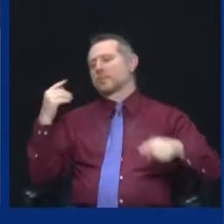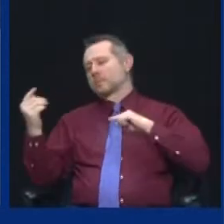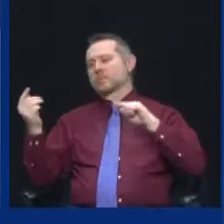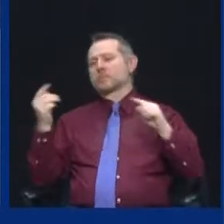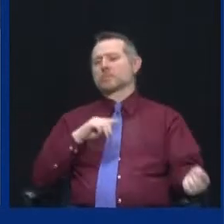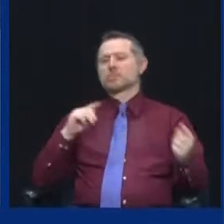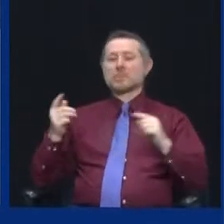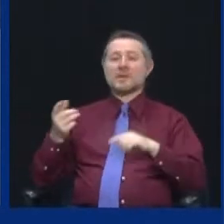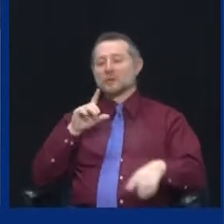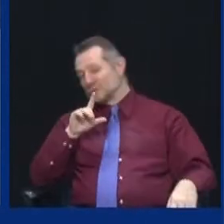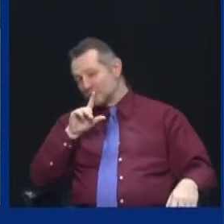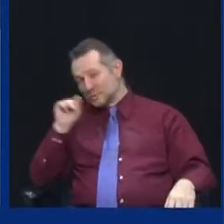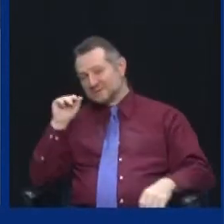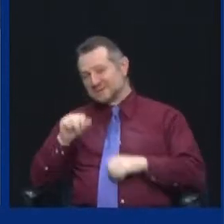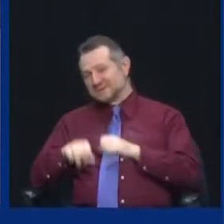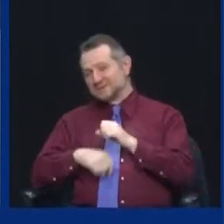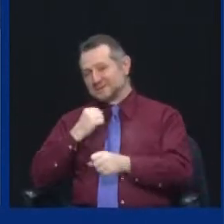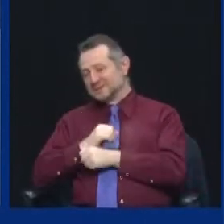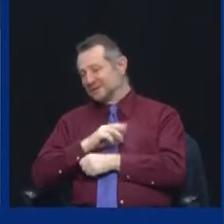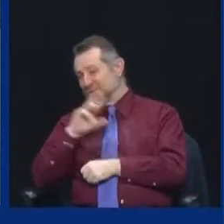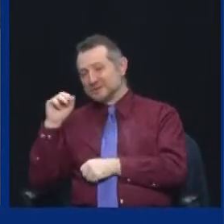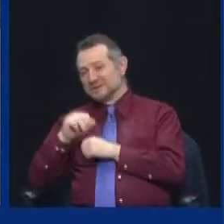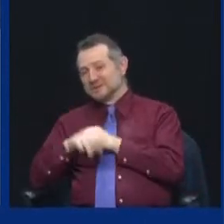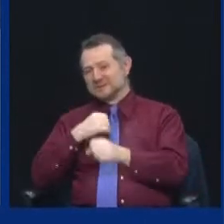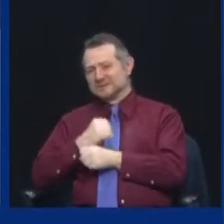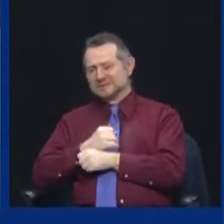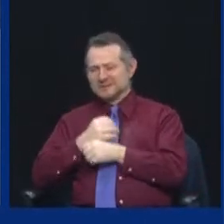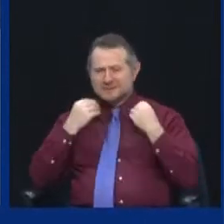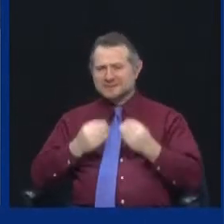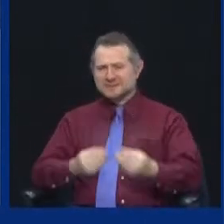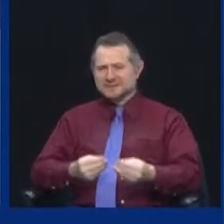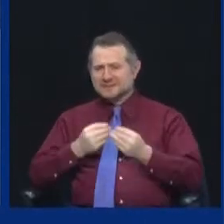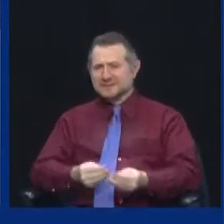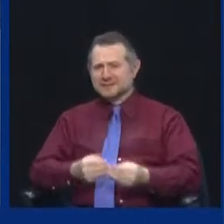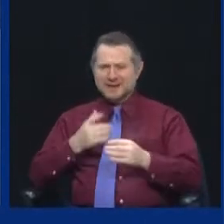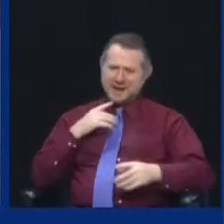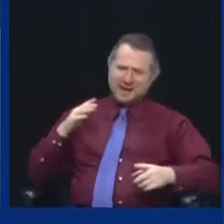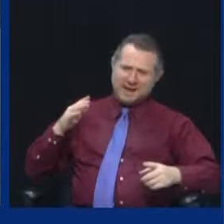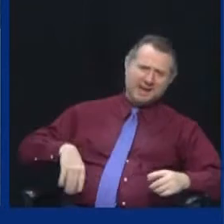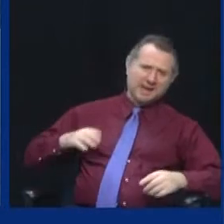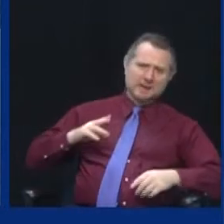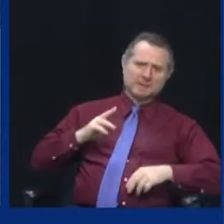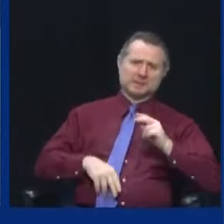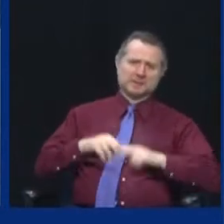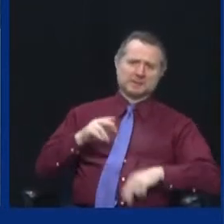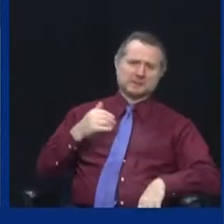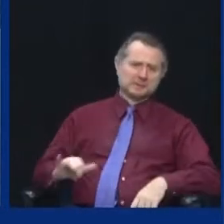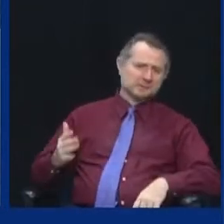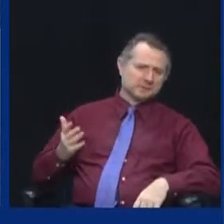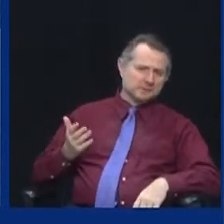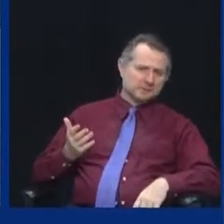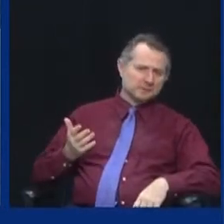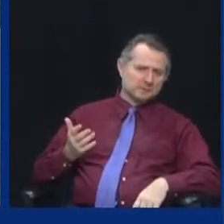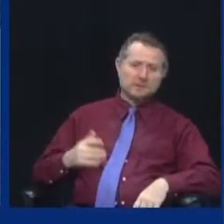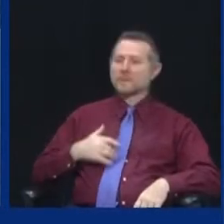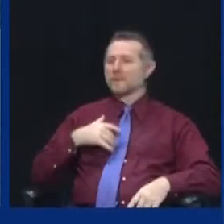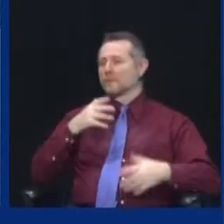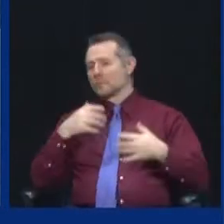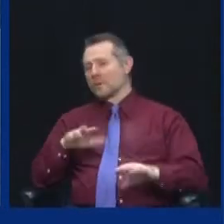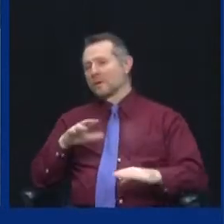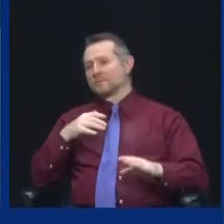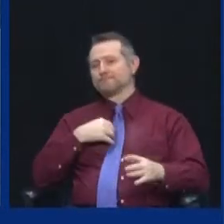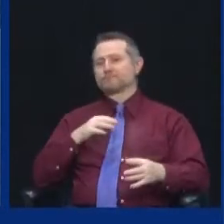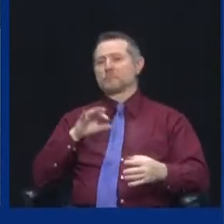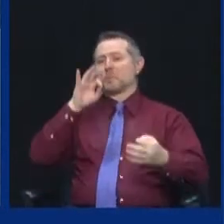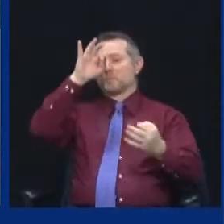it for decades and never built it. Don't let the perfect be the